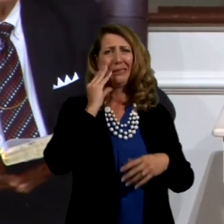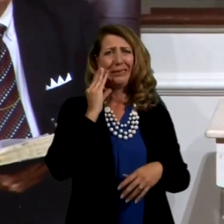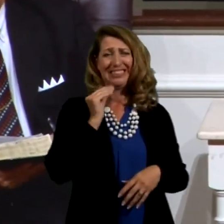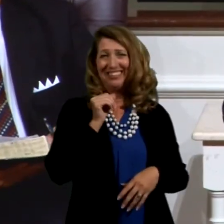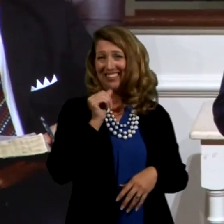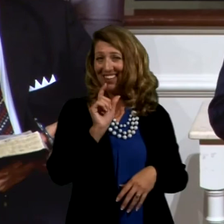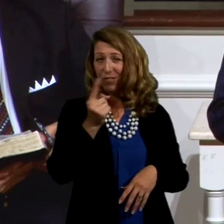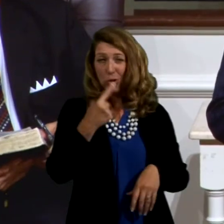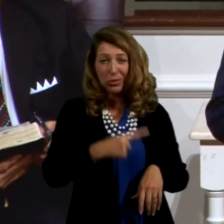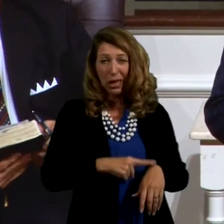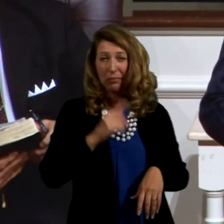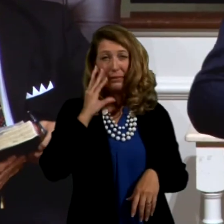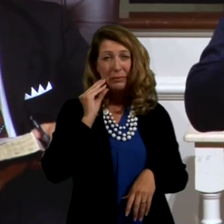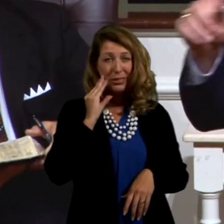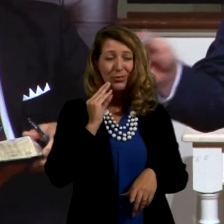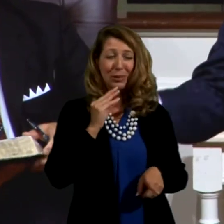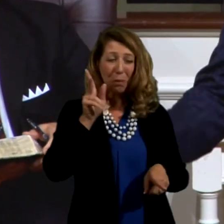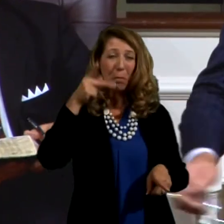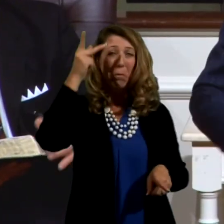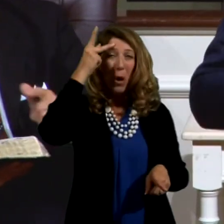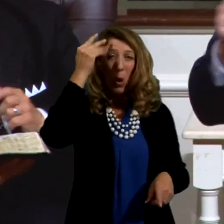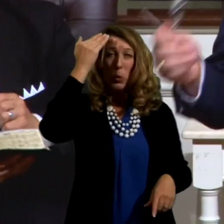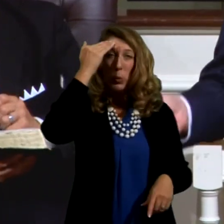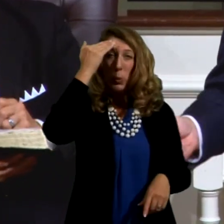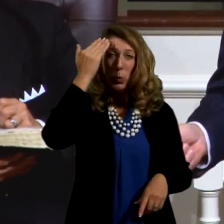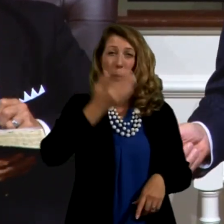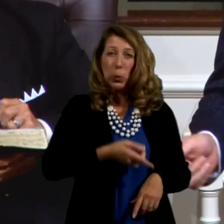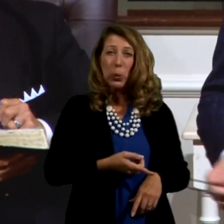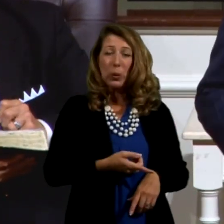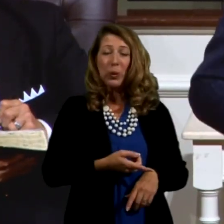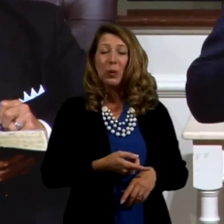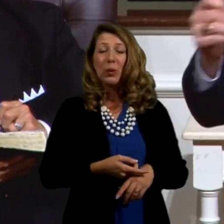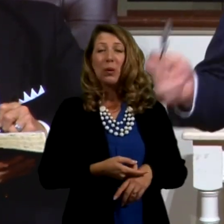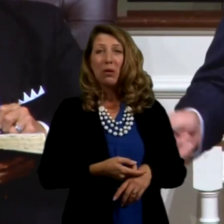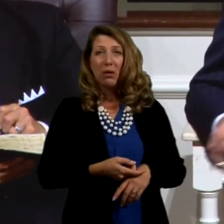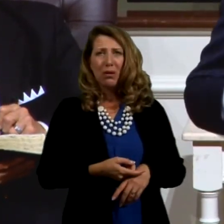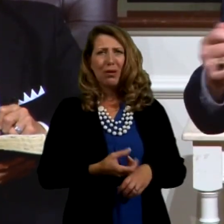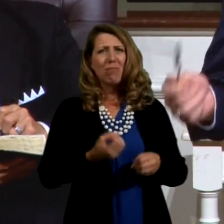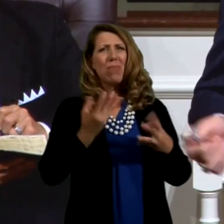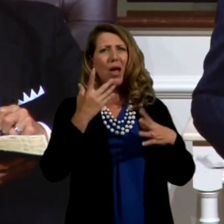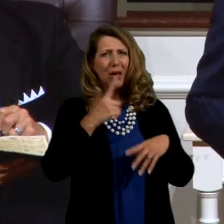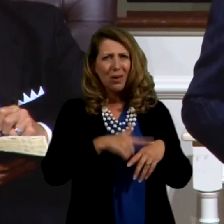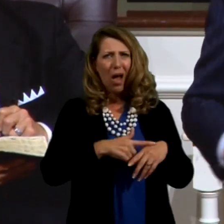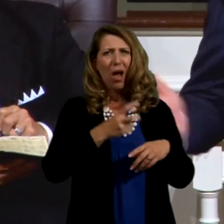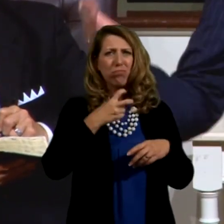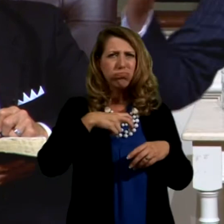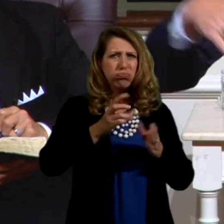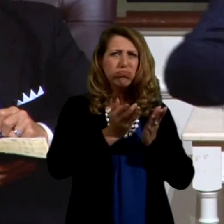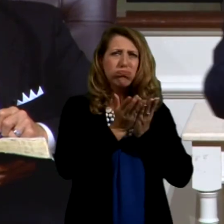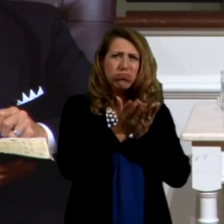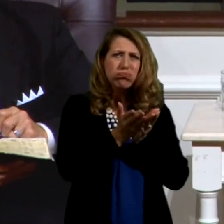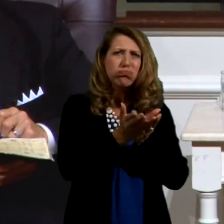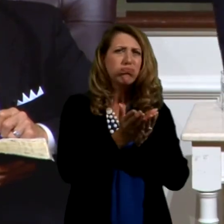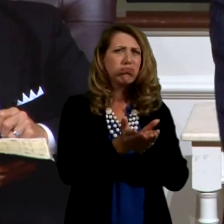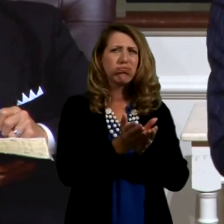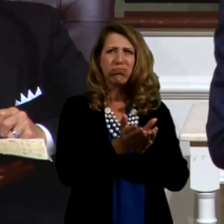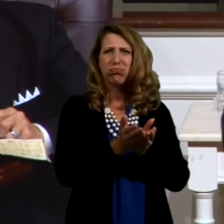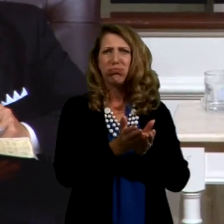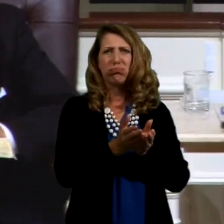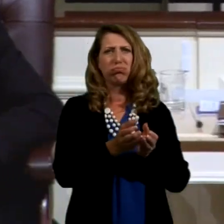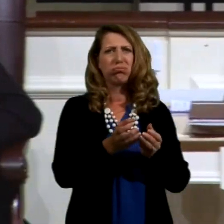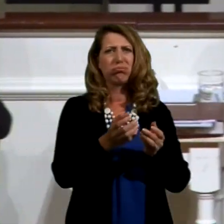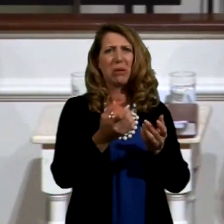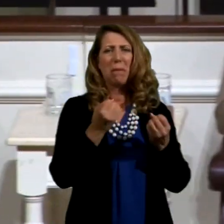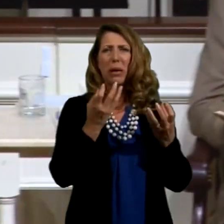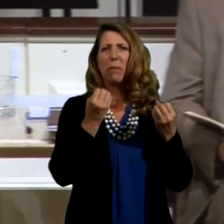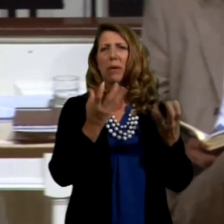first rodeo. he had been a night and a day in the deep. He had been several times on many ships throughout the Mediterranean. And